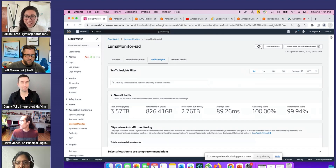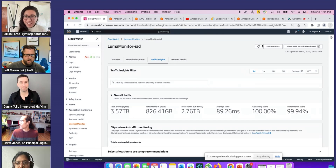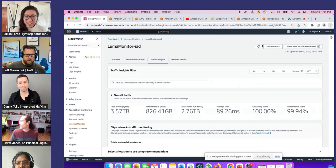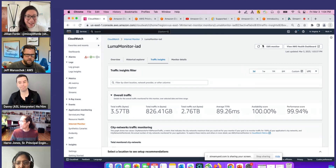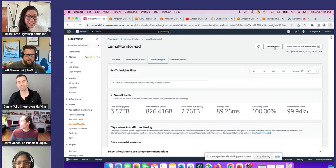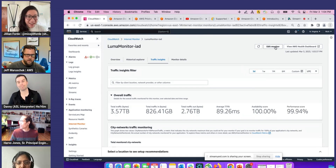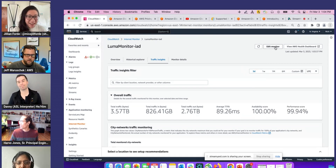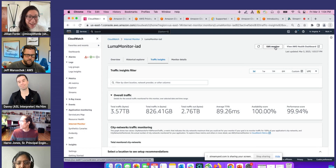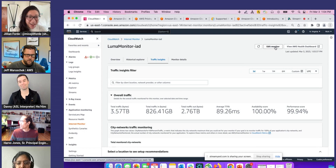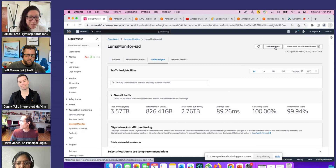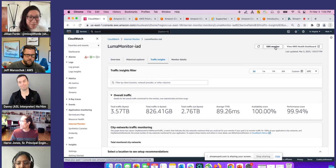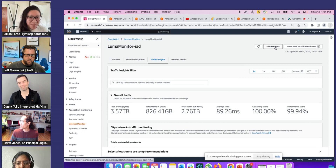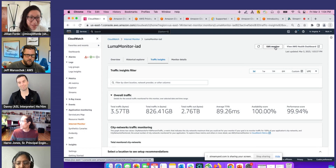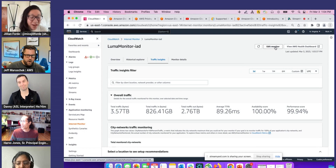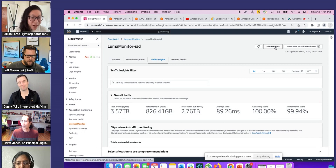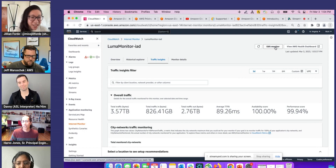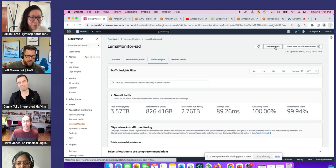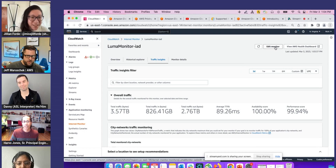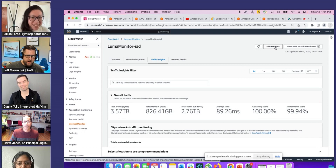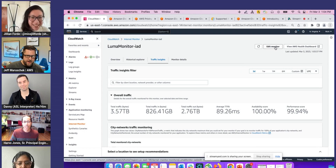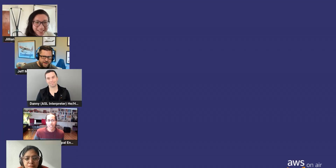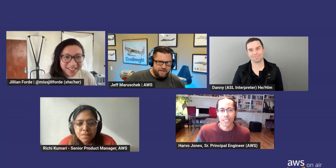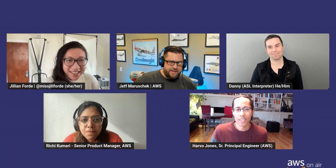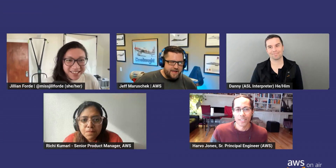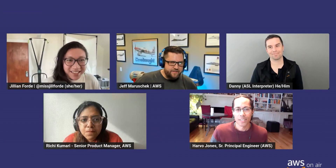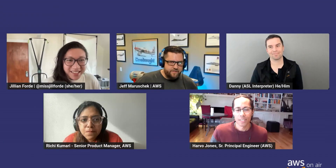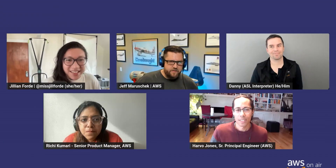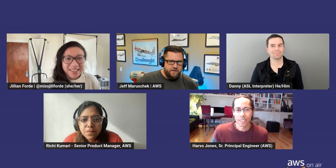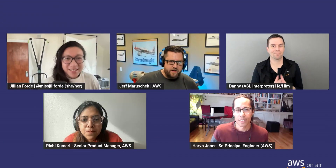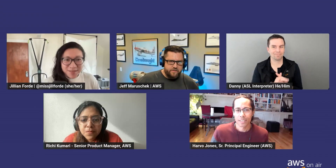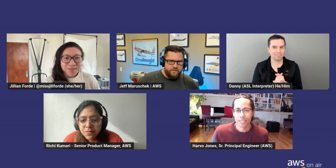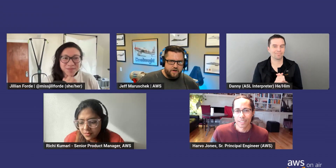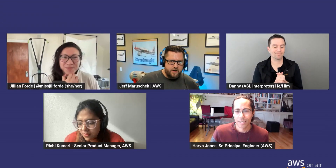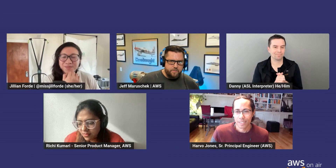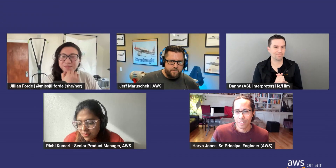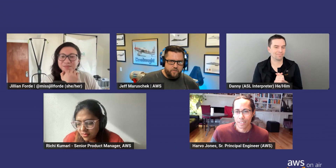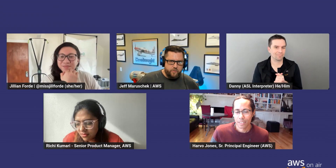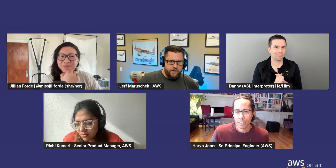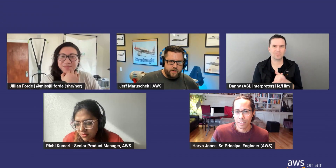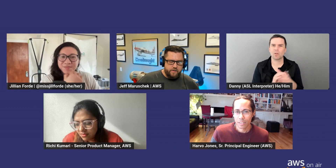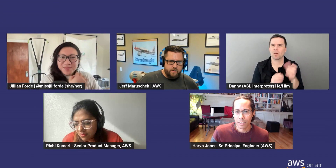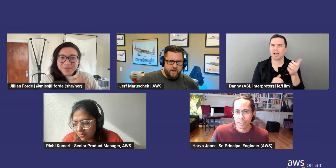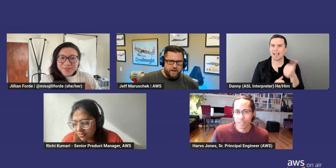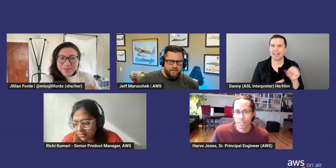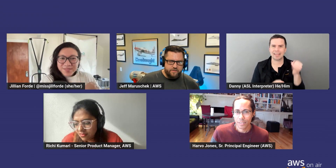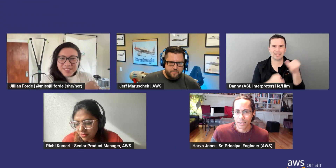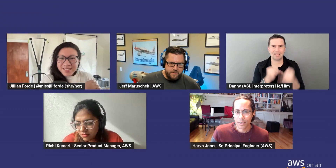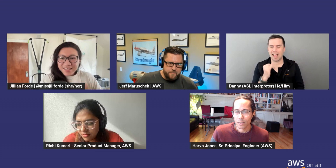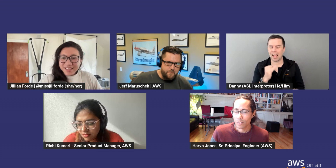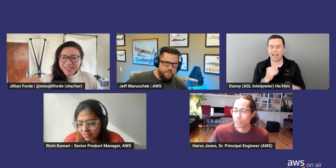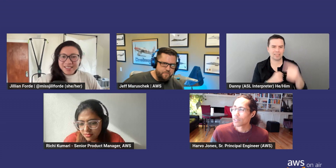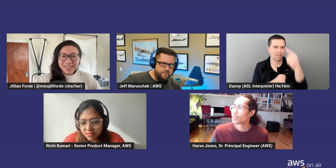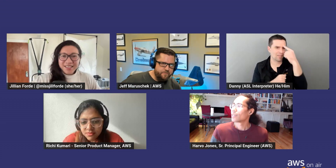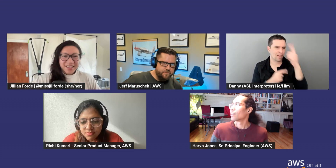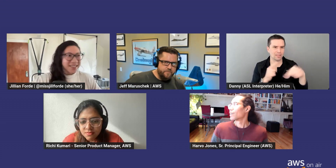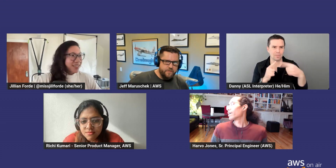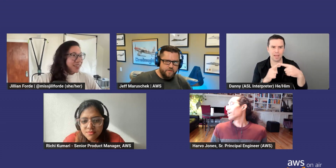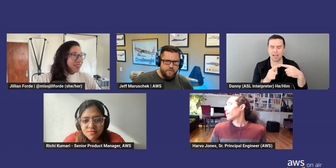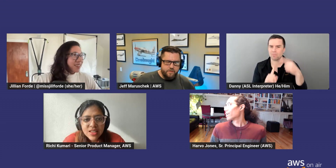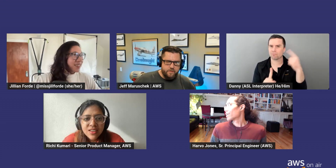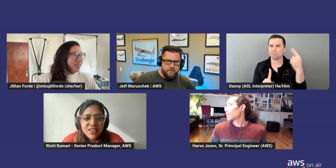That's Fantastic. great. So Harvey, Richie, any last thoughts before we end this segment?